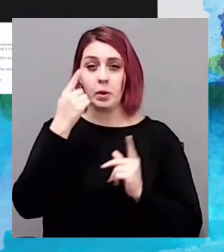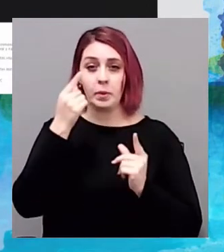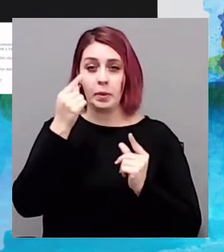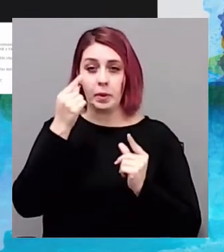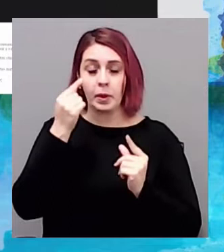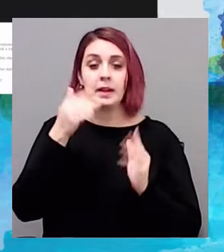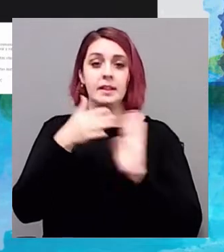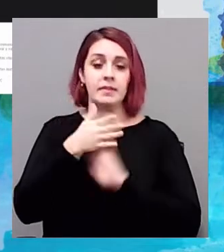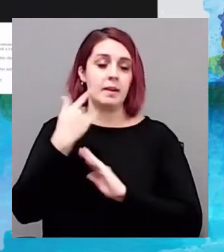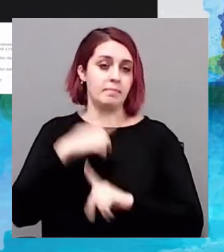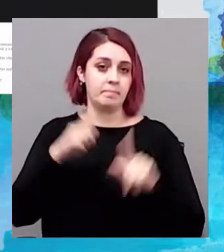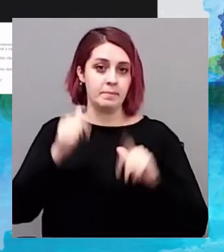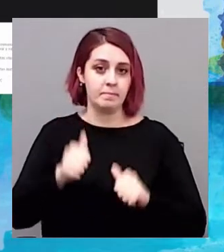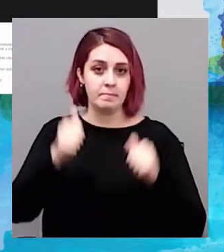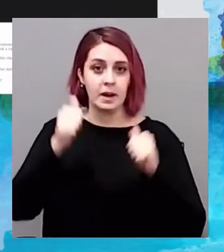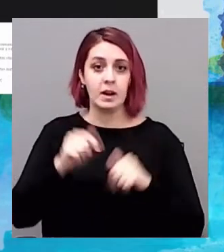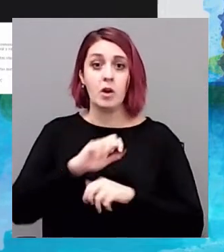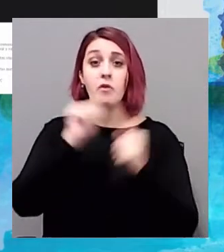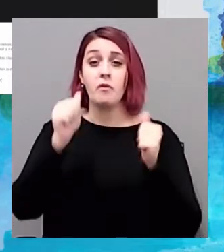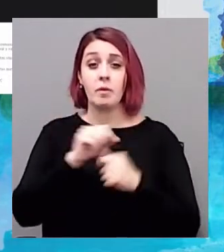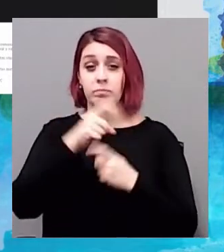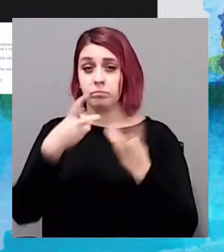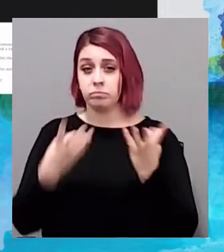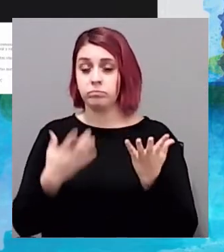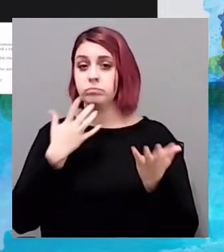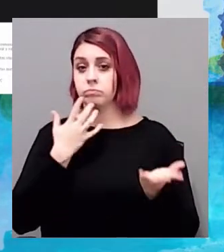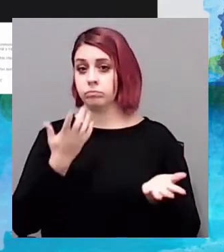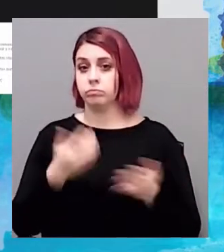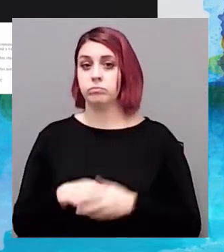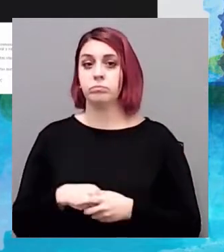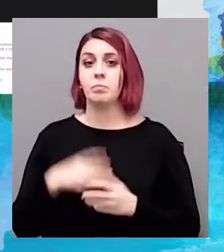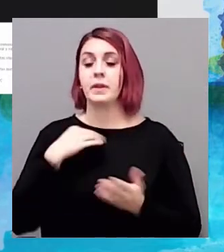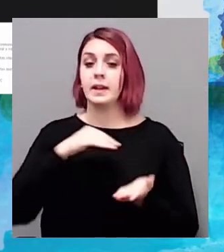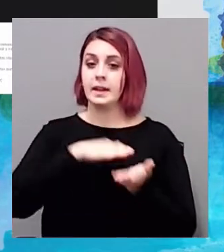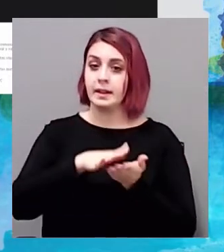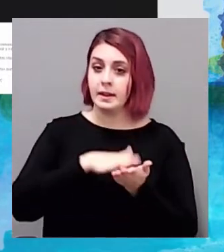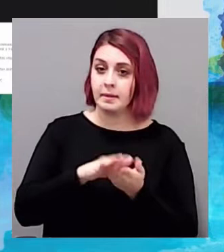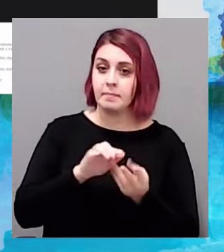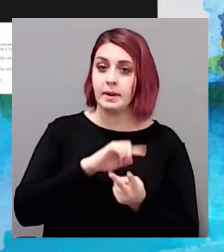and we're more and more present in these different areas. The modality could be